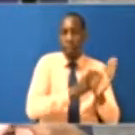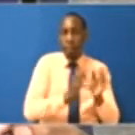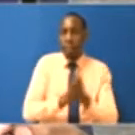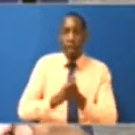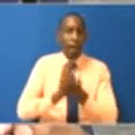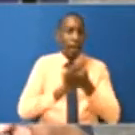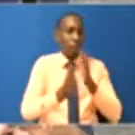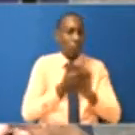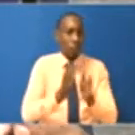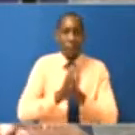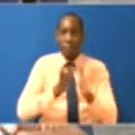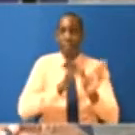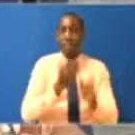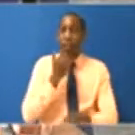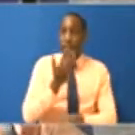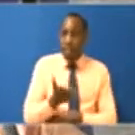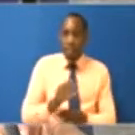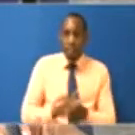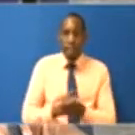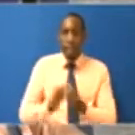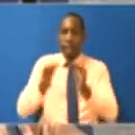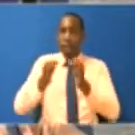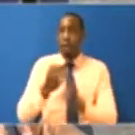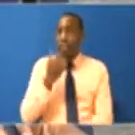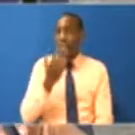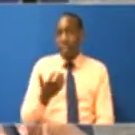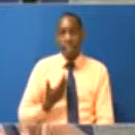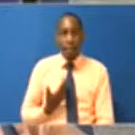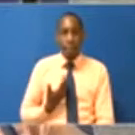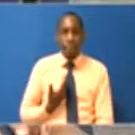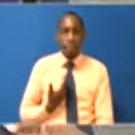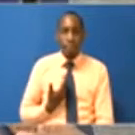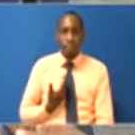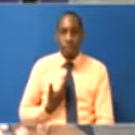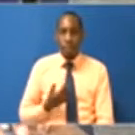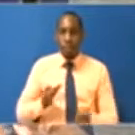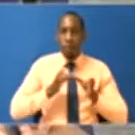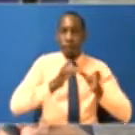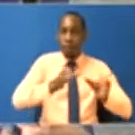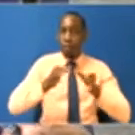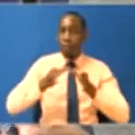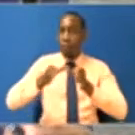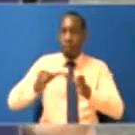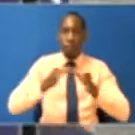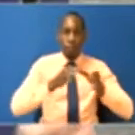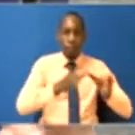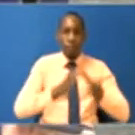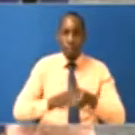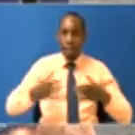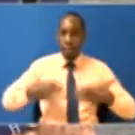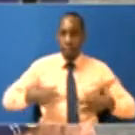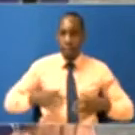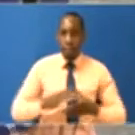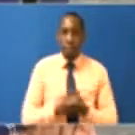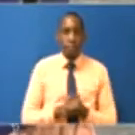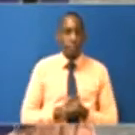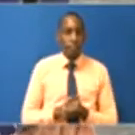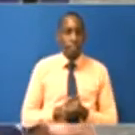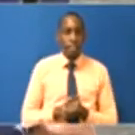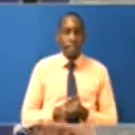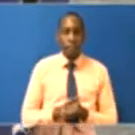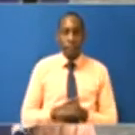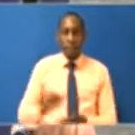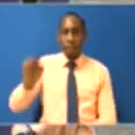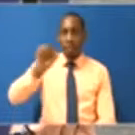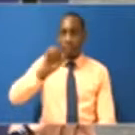hasn't had public participation it hasn't had accountability there's been a lot of coercion of of of citizens on on